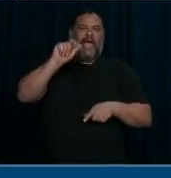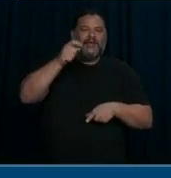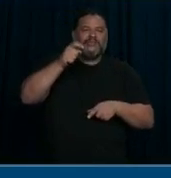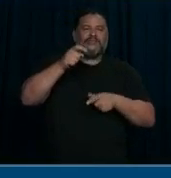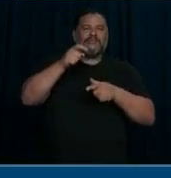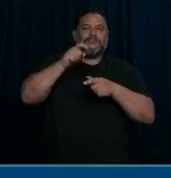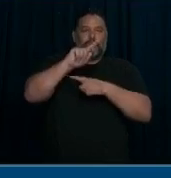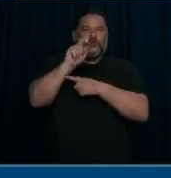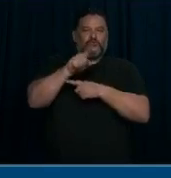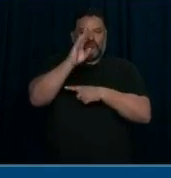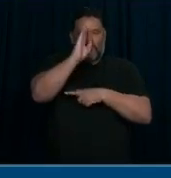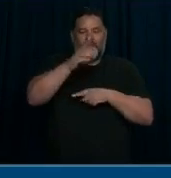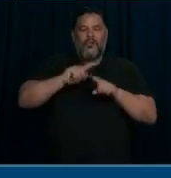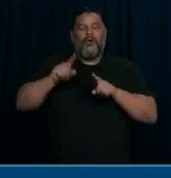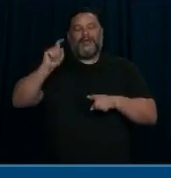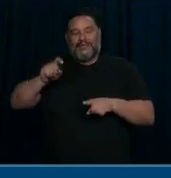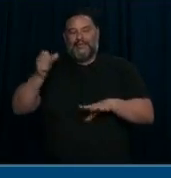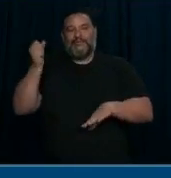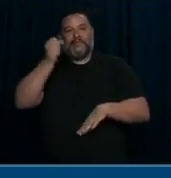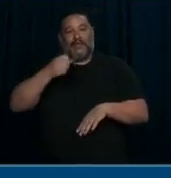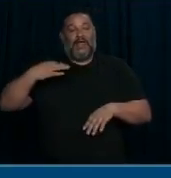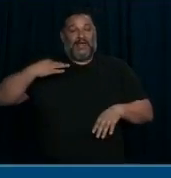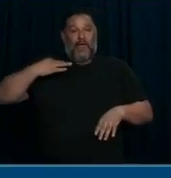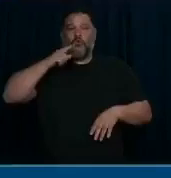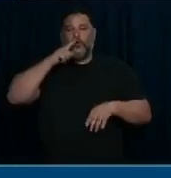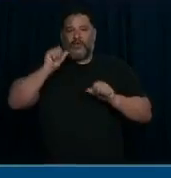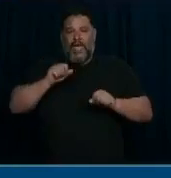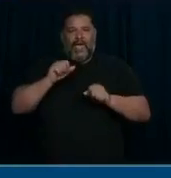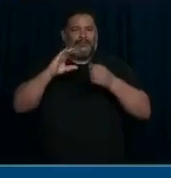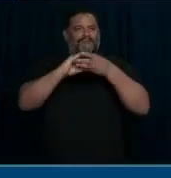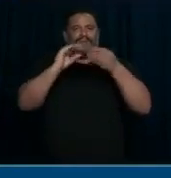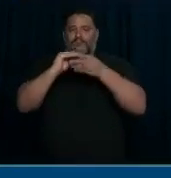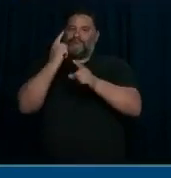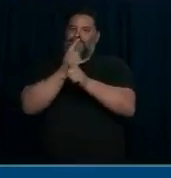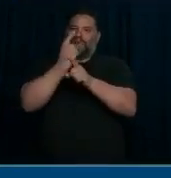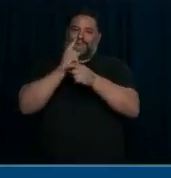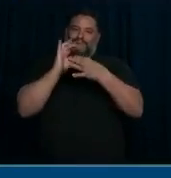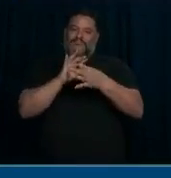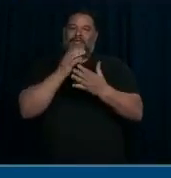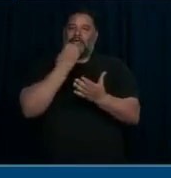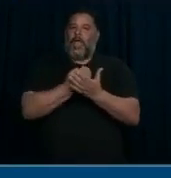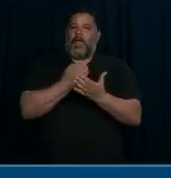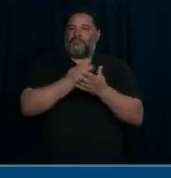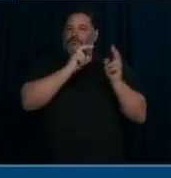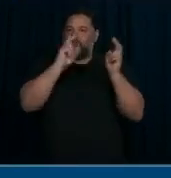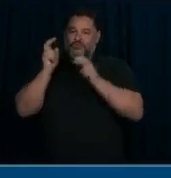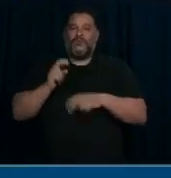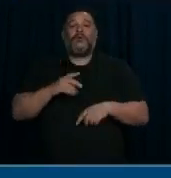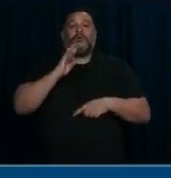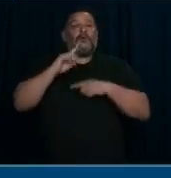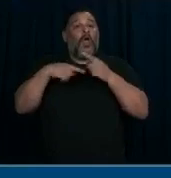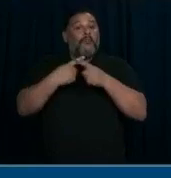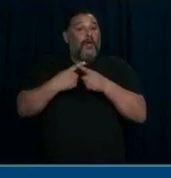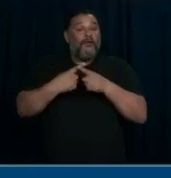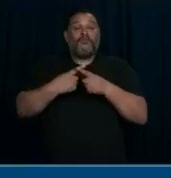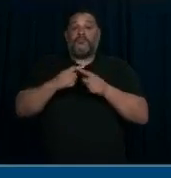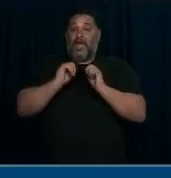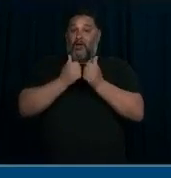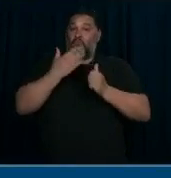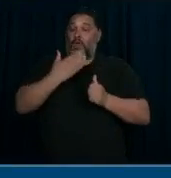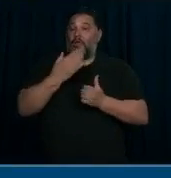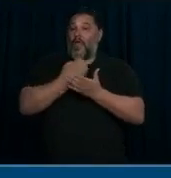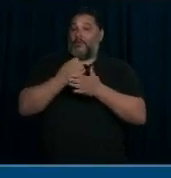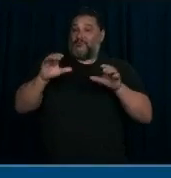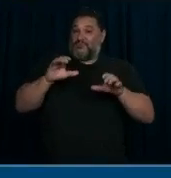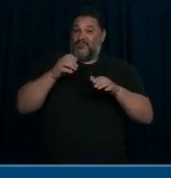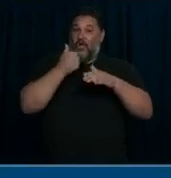to say that we need a candidate who can message properly on the economy. And that means talking about how good the economy has done under President Biden.